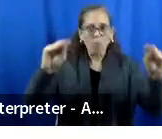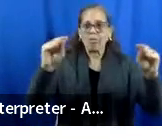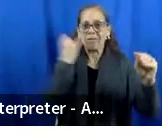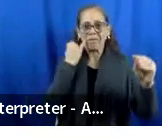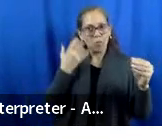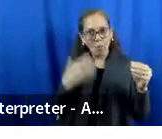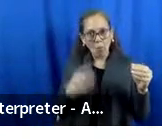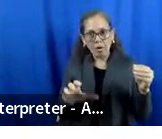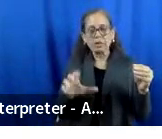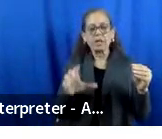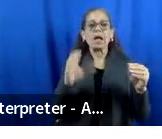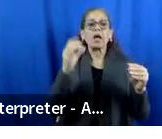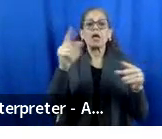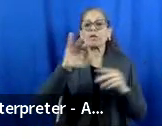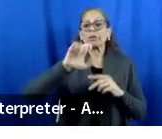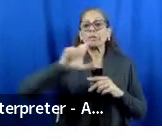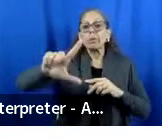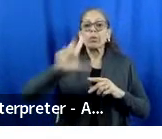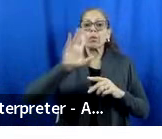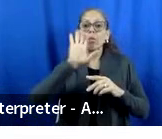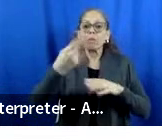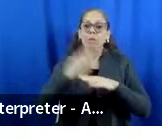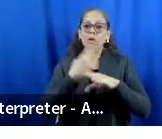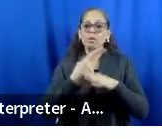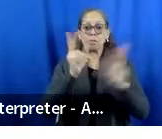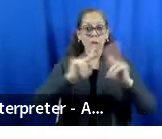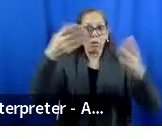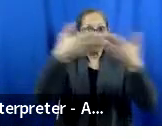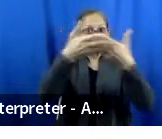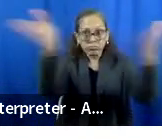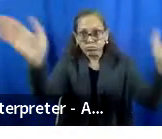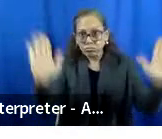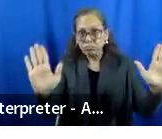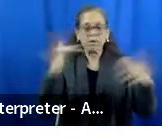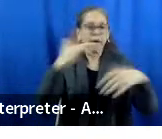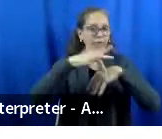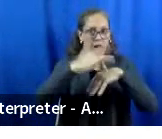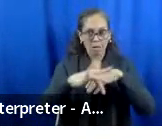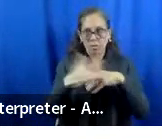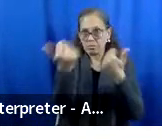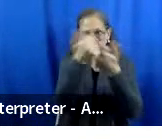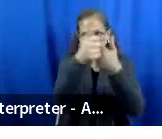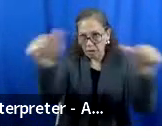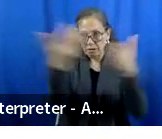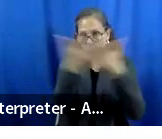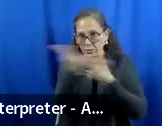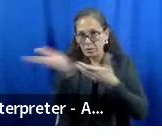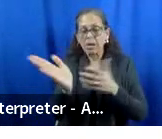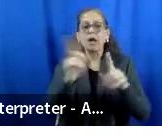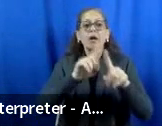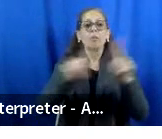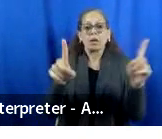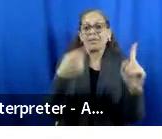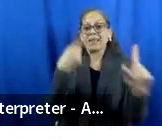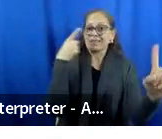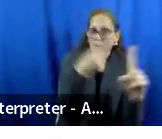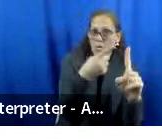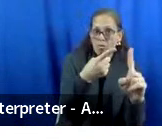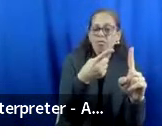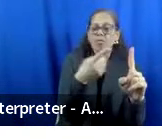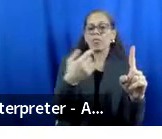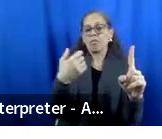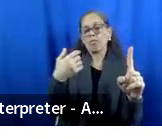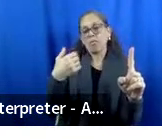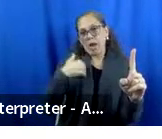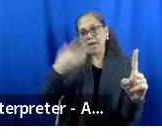The tool can be used by members of the public. Of course, it's going to be available, but that is certainly a goal that we have here at the